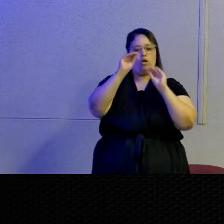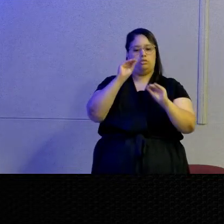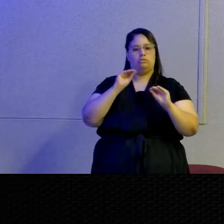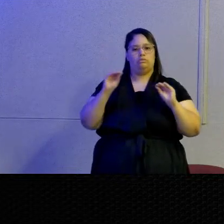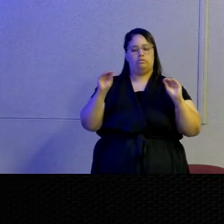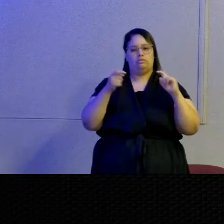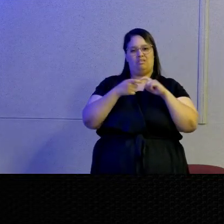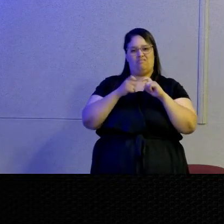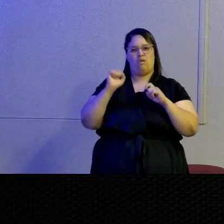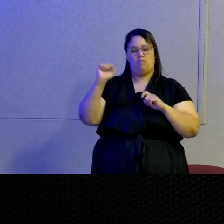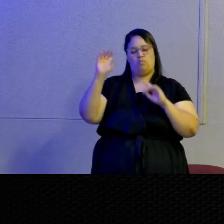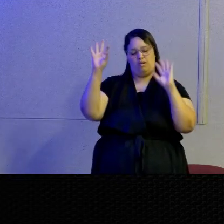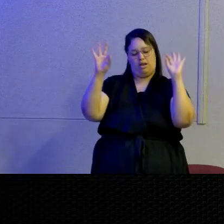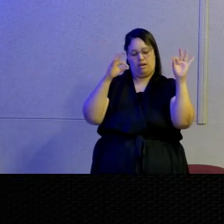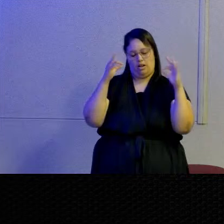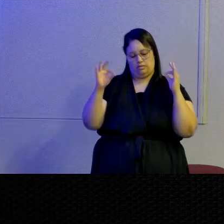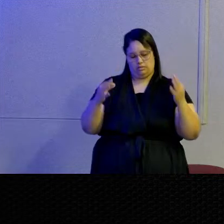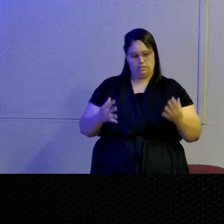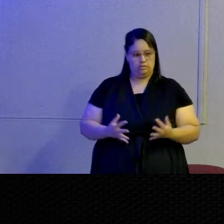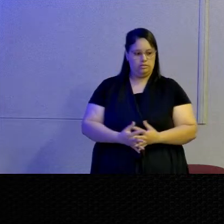analysis.